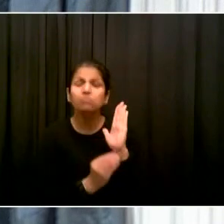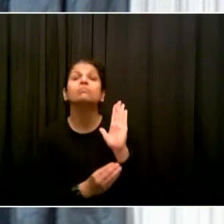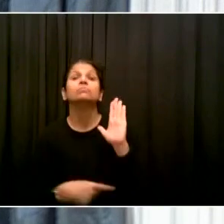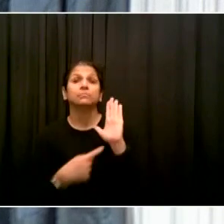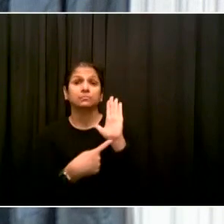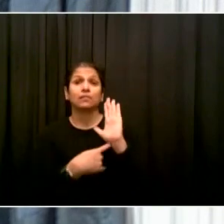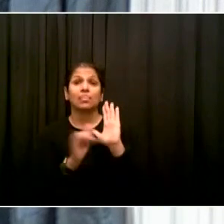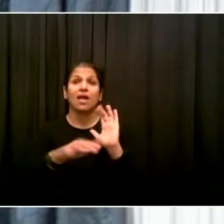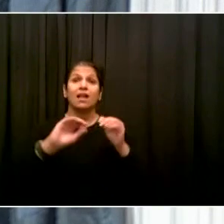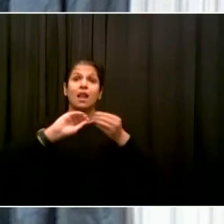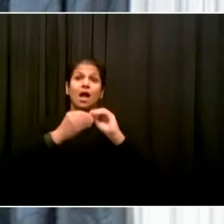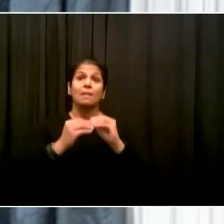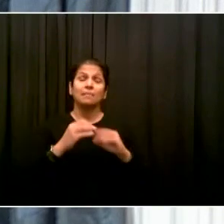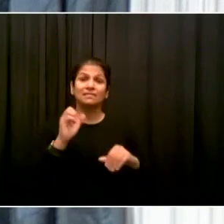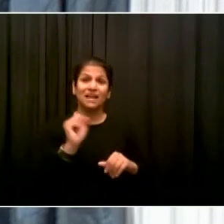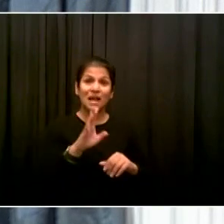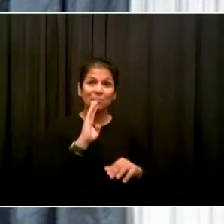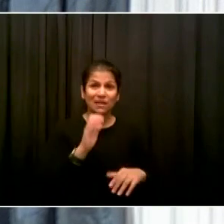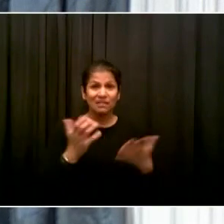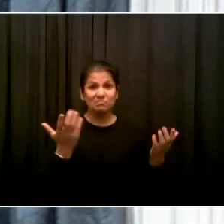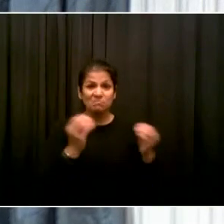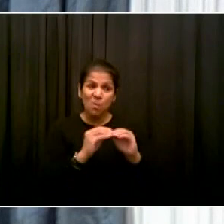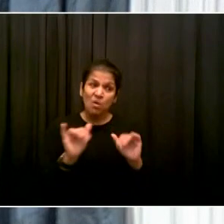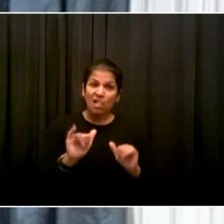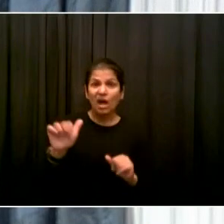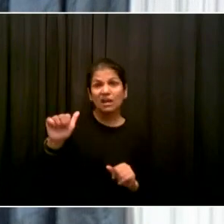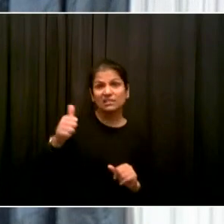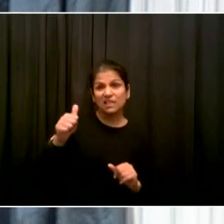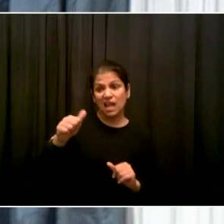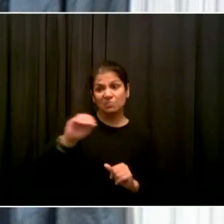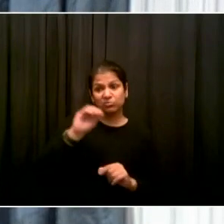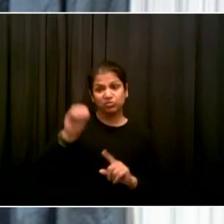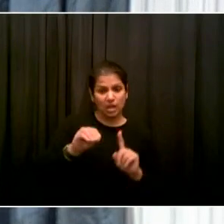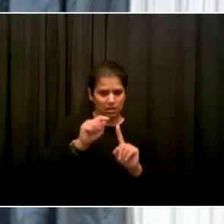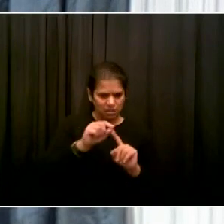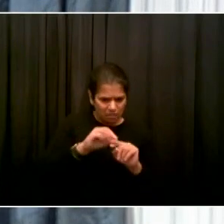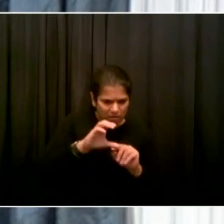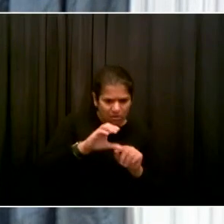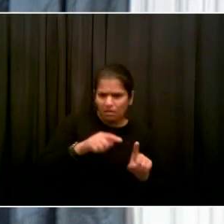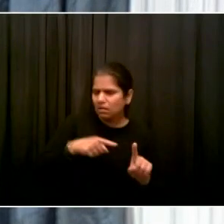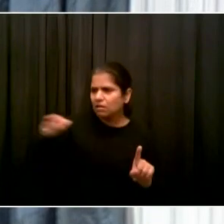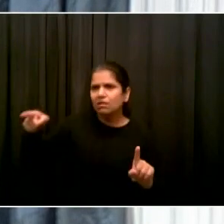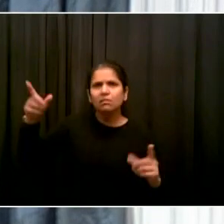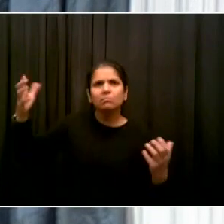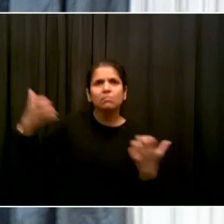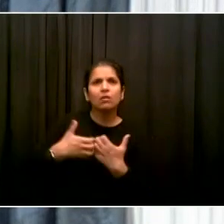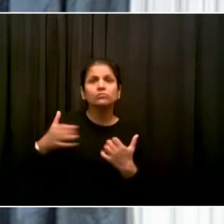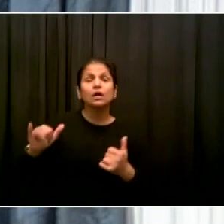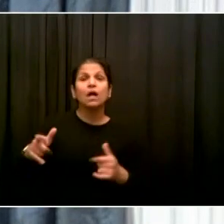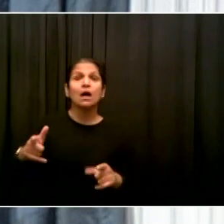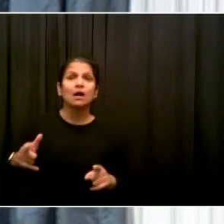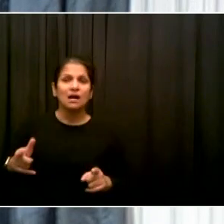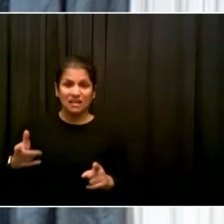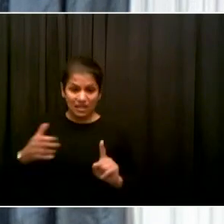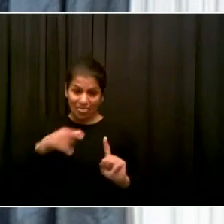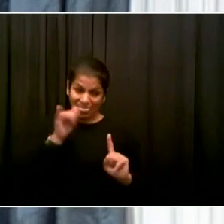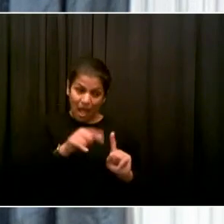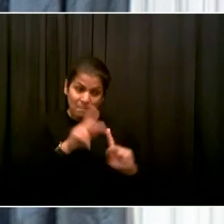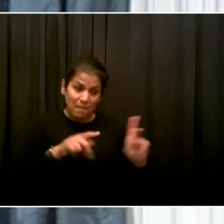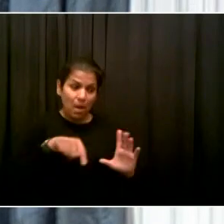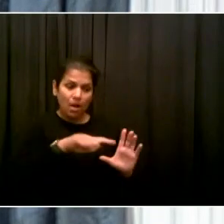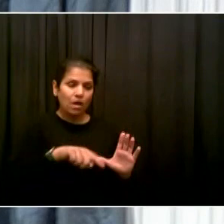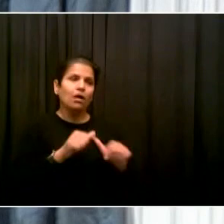this before, but even before there was the COVID-19 pandemic, I've been a primary care doctor working at a community health center based in Harlem. April